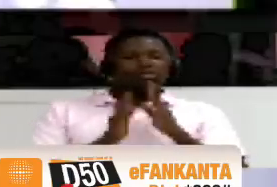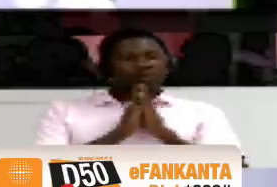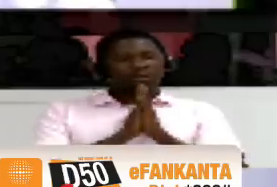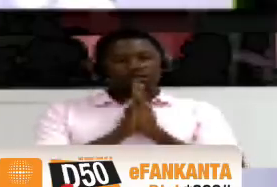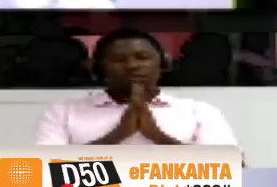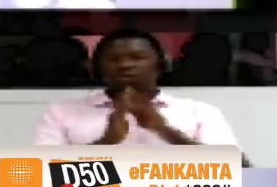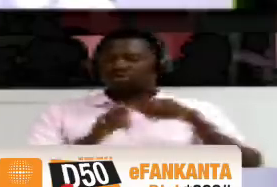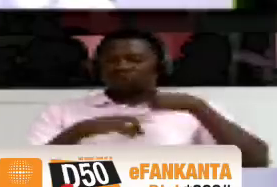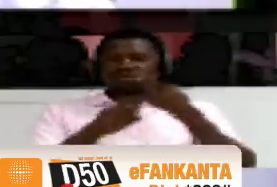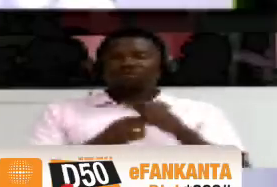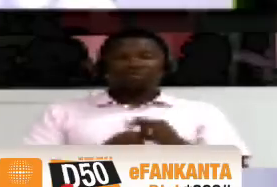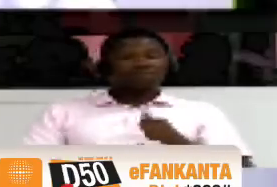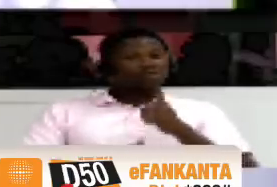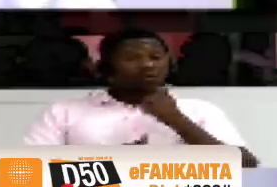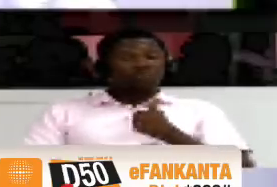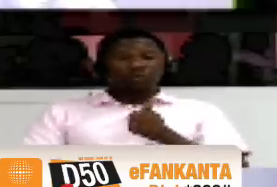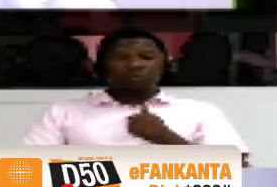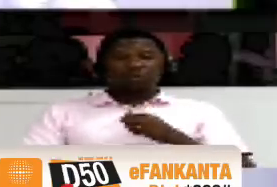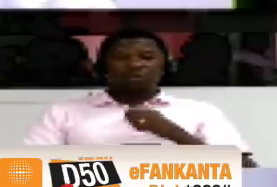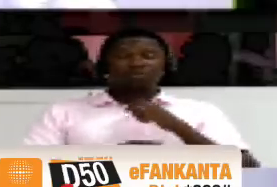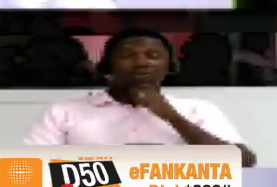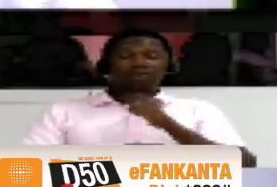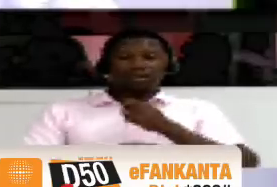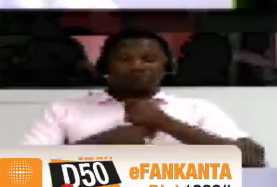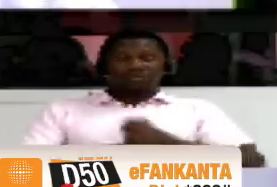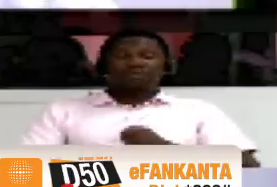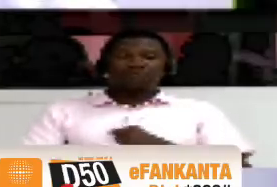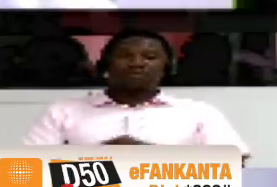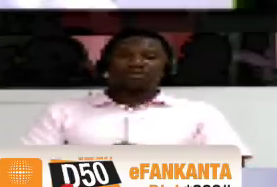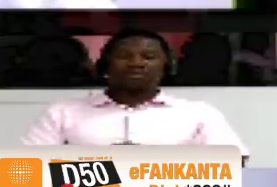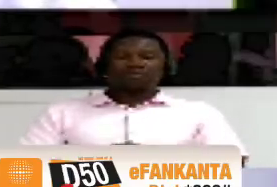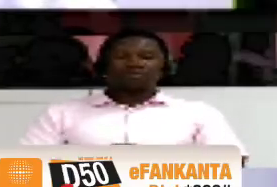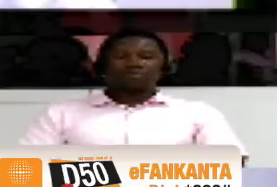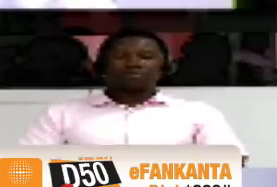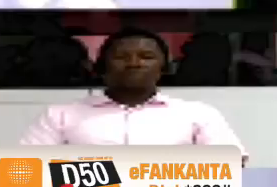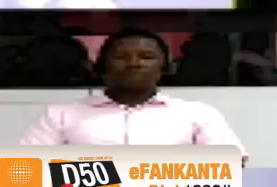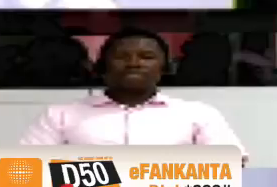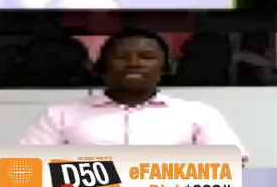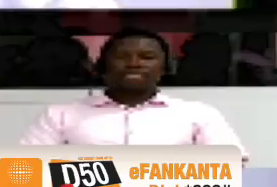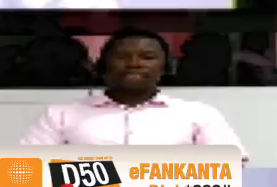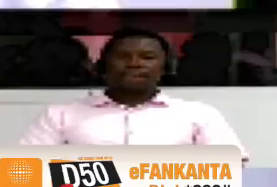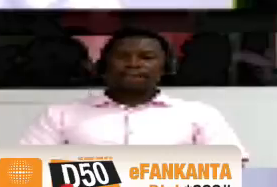Christian I have ever seen. He said to me,